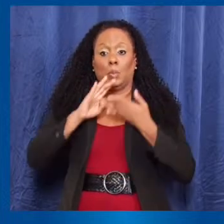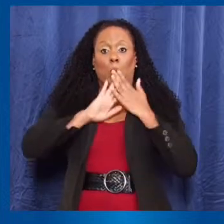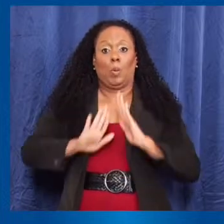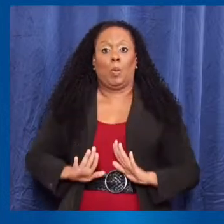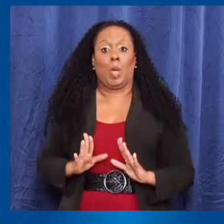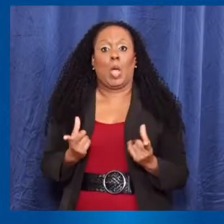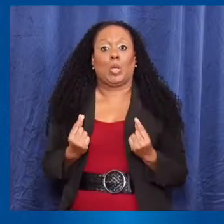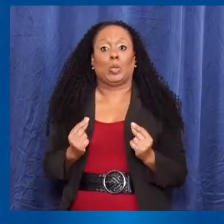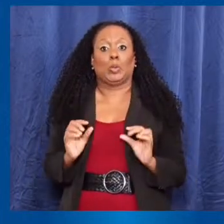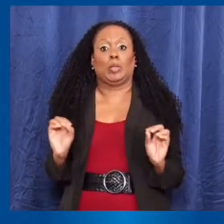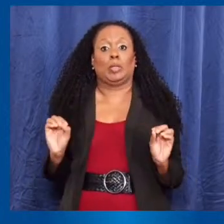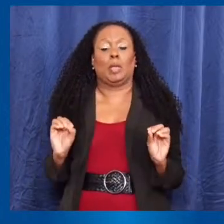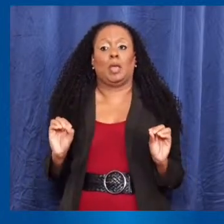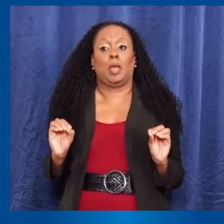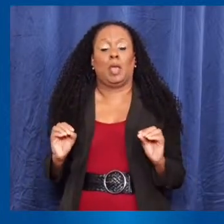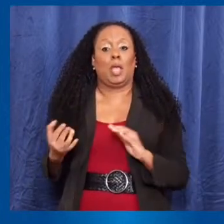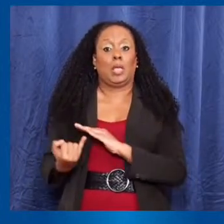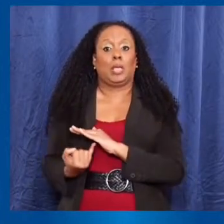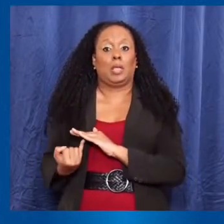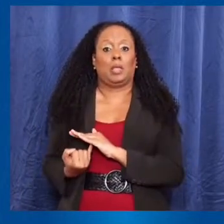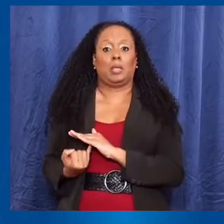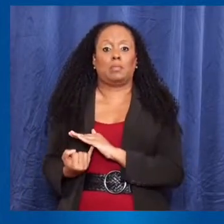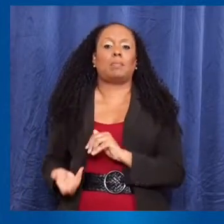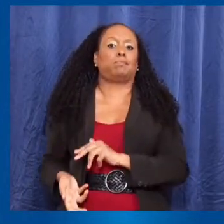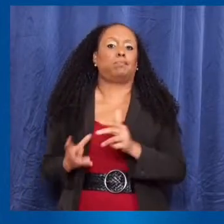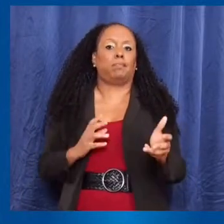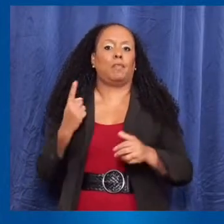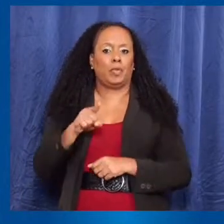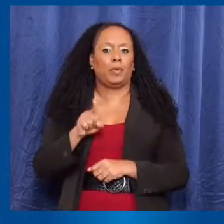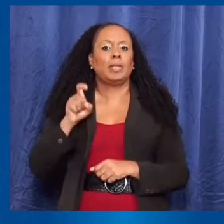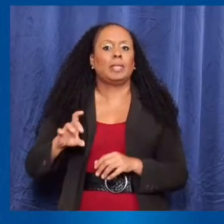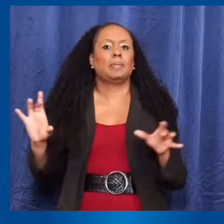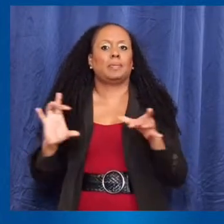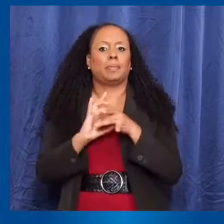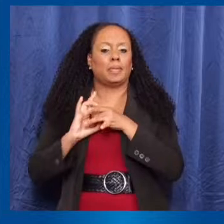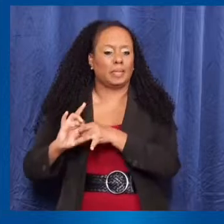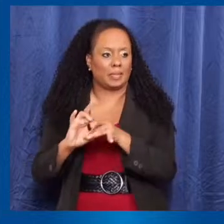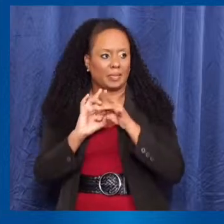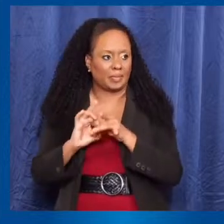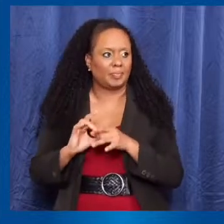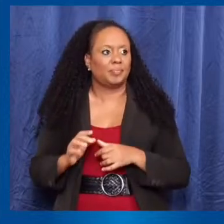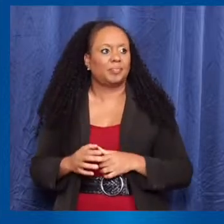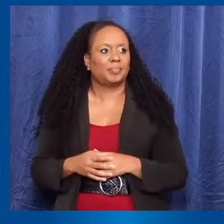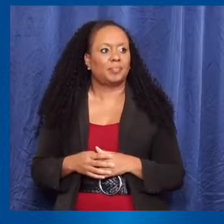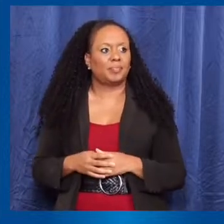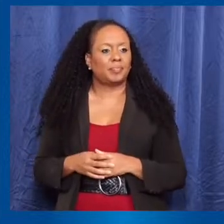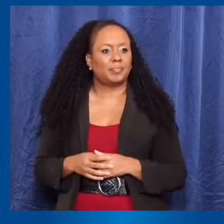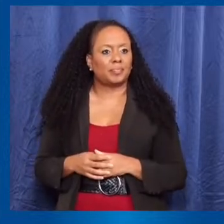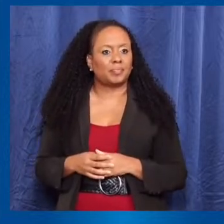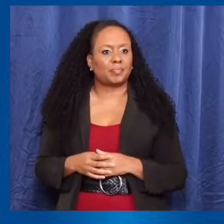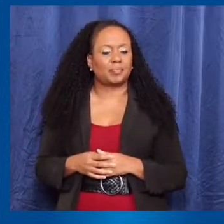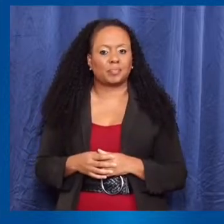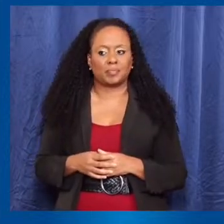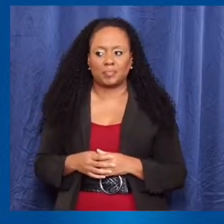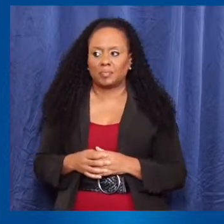sure to face doom and destruction. Bottom line is that